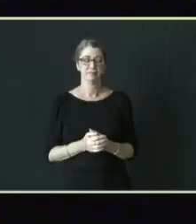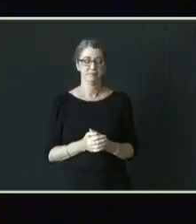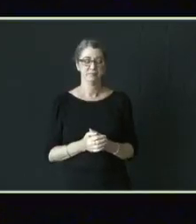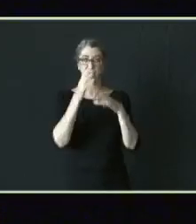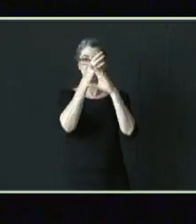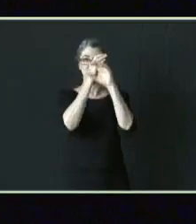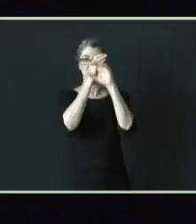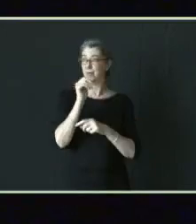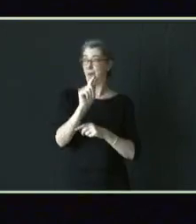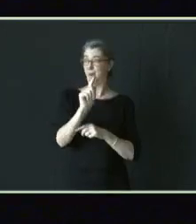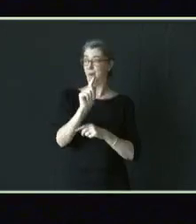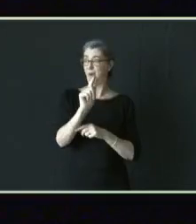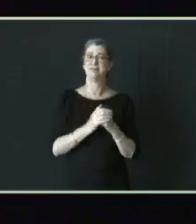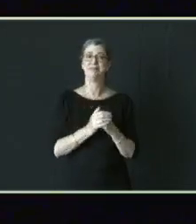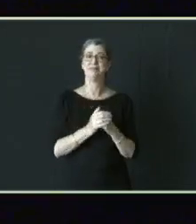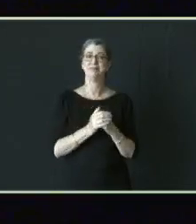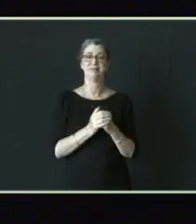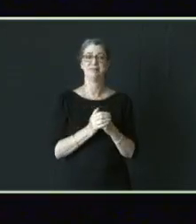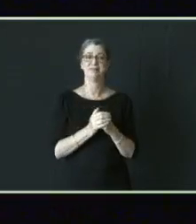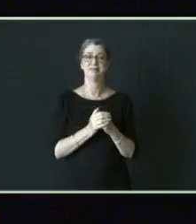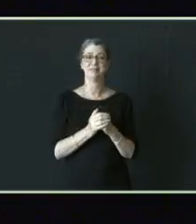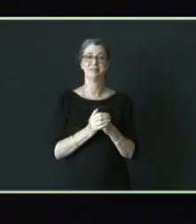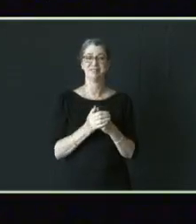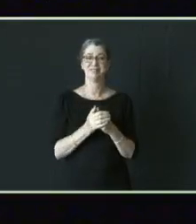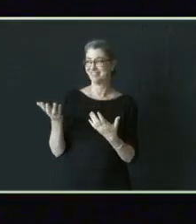President Hall.